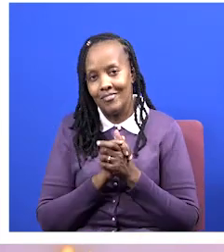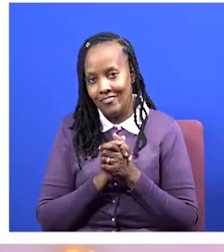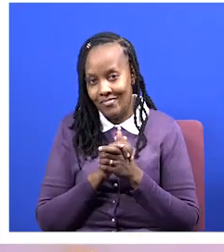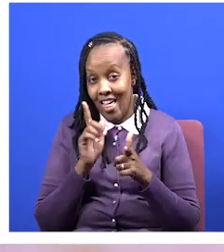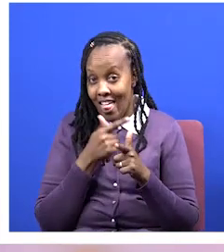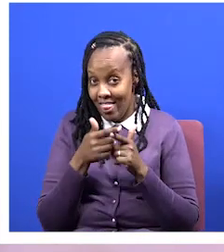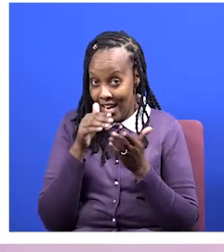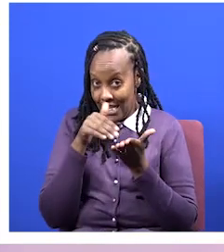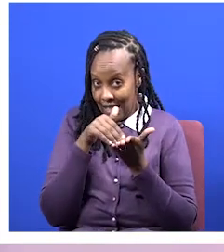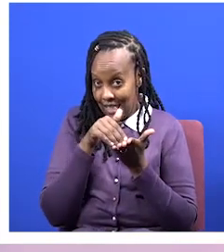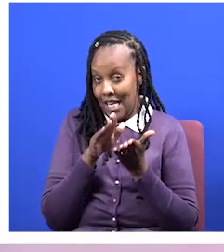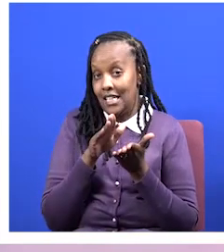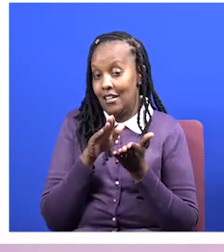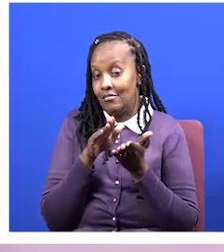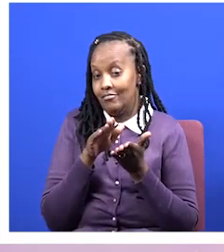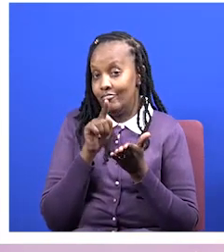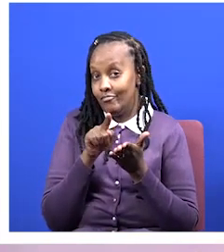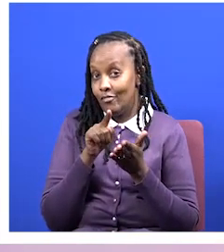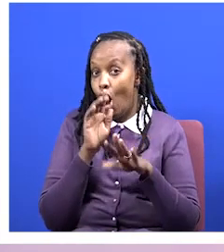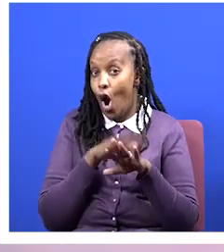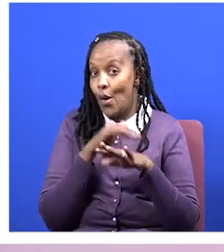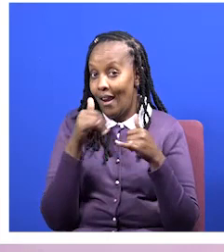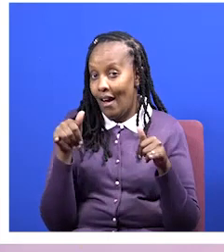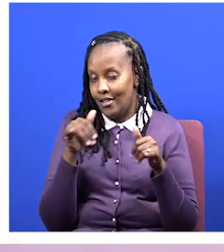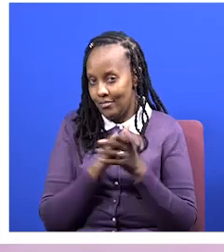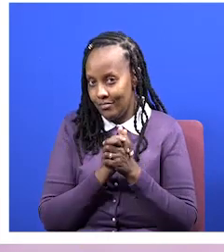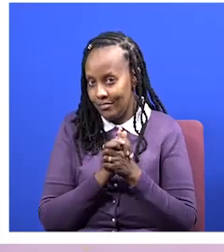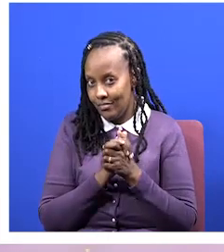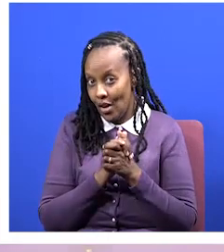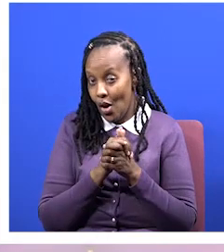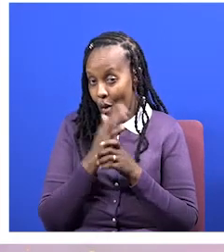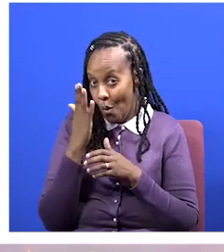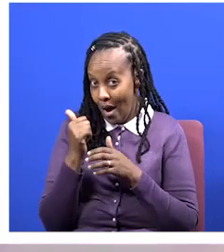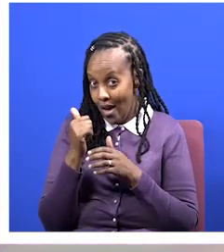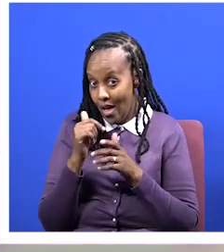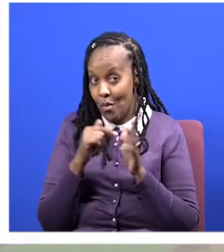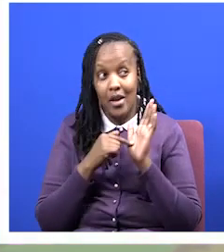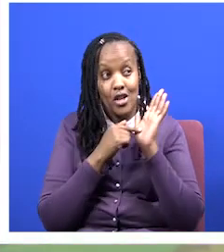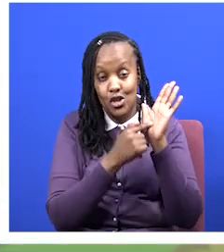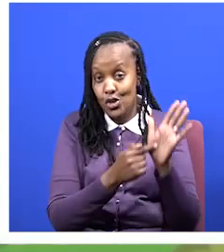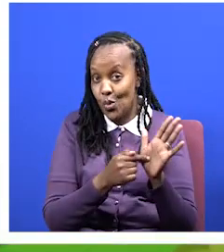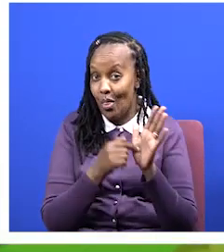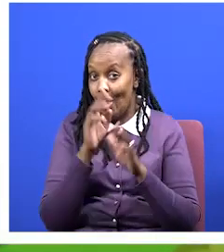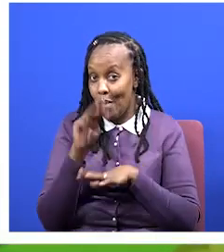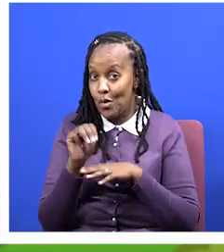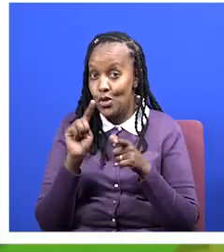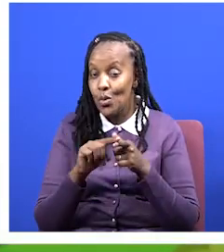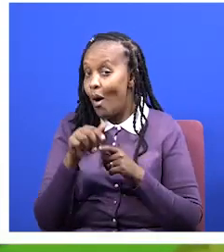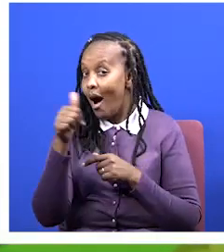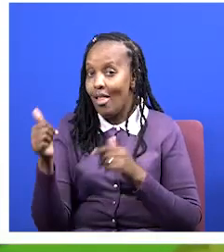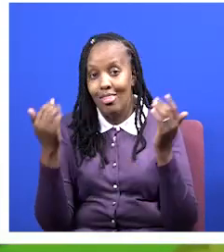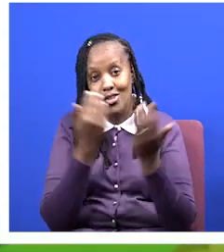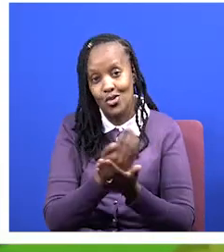And then send us your craft exercises online so that we can display them, we can show